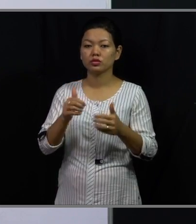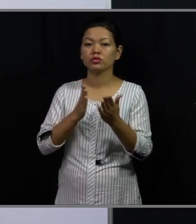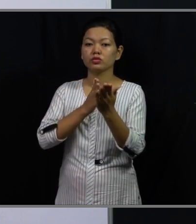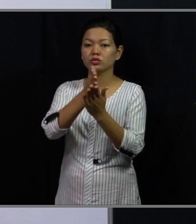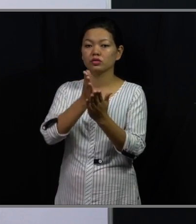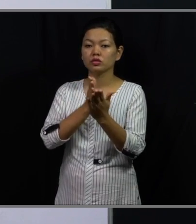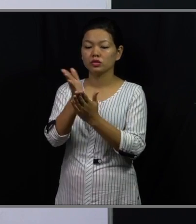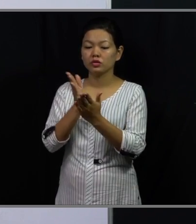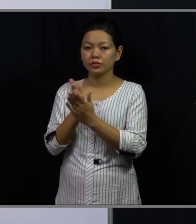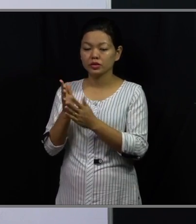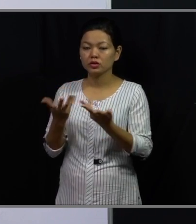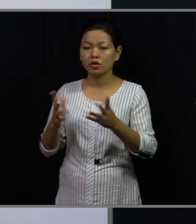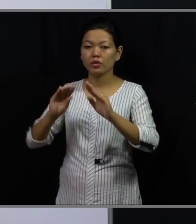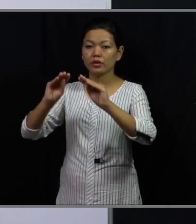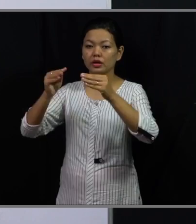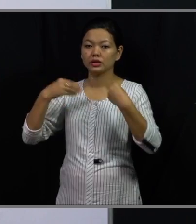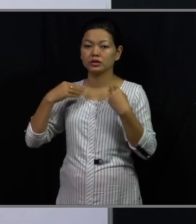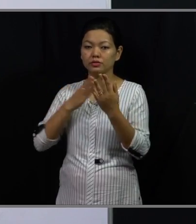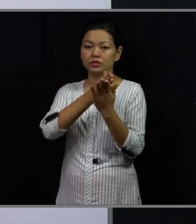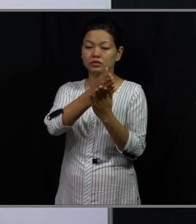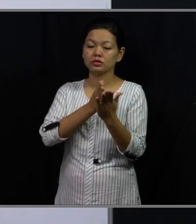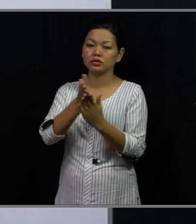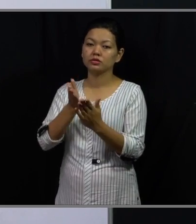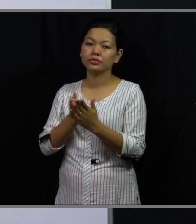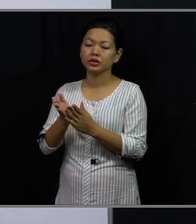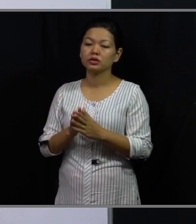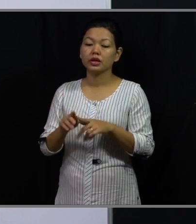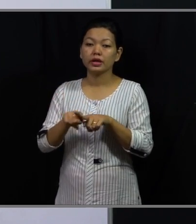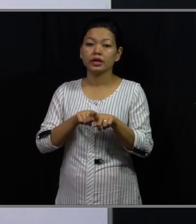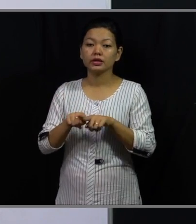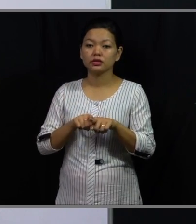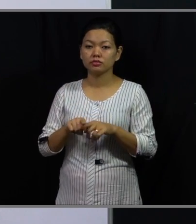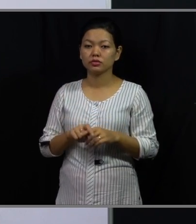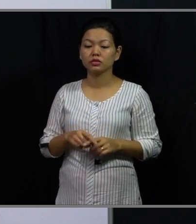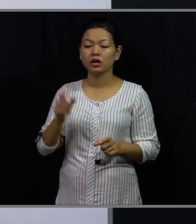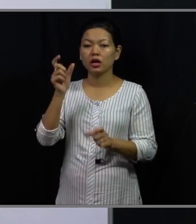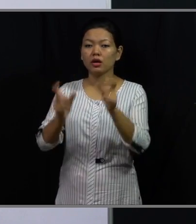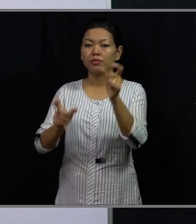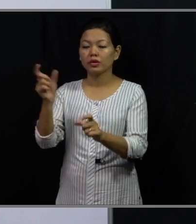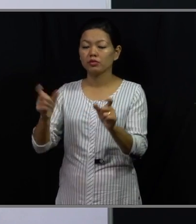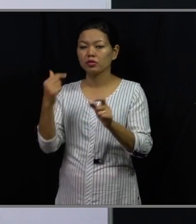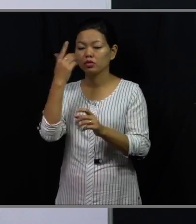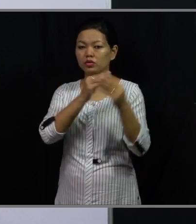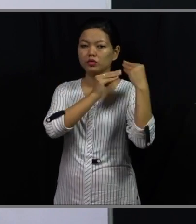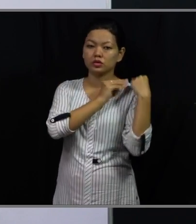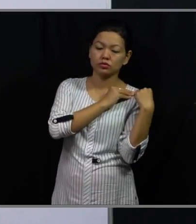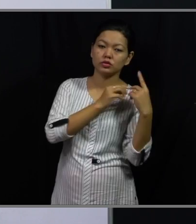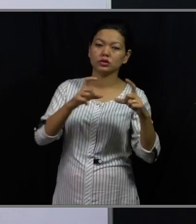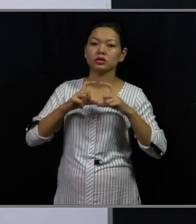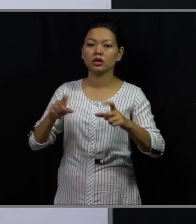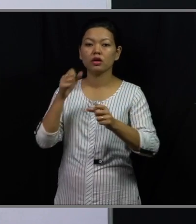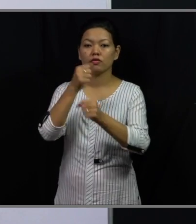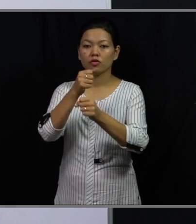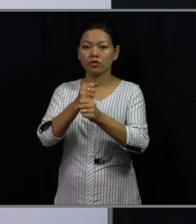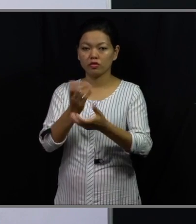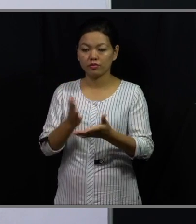through accepted means, okay. For example, the people who are running the government, okay, they do or they